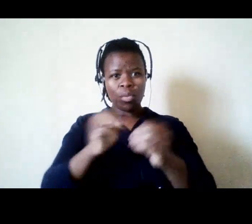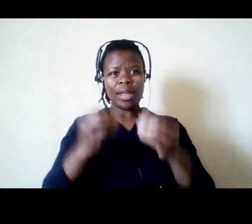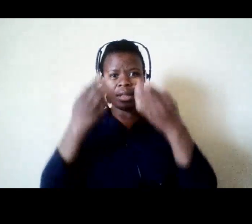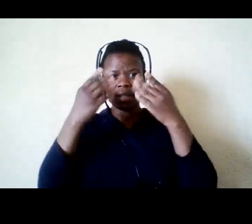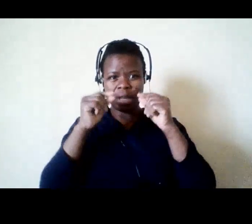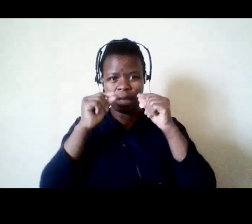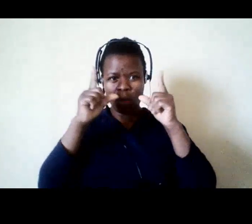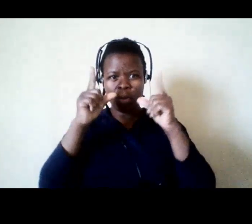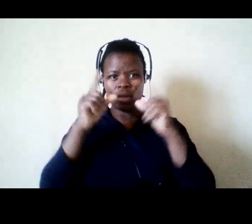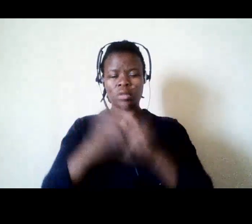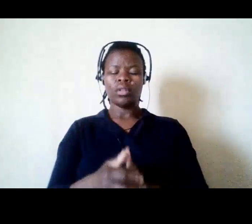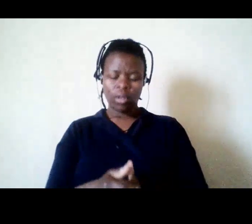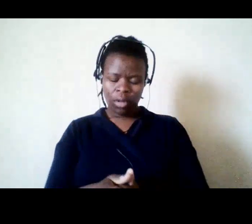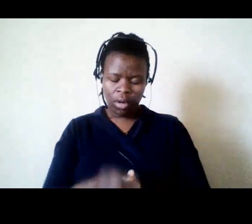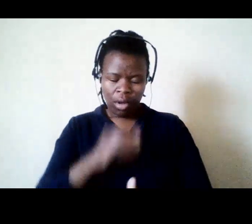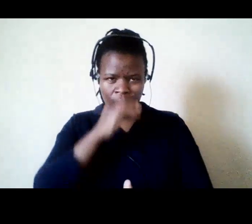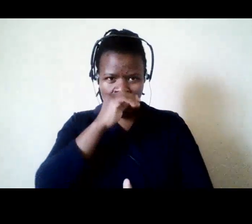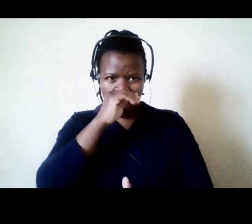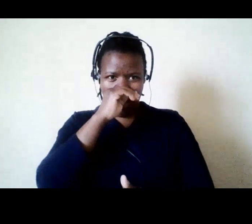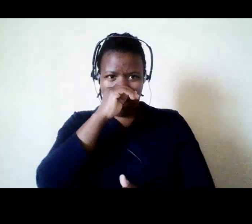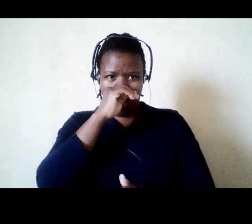So if I may come in there,